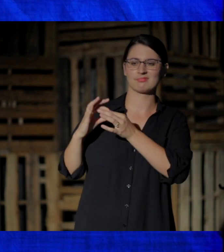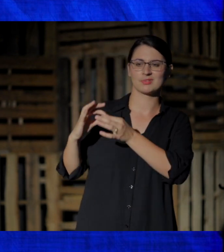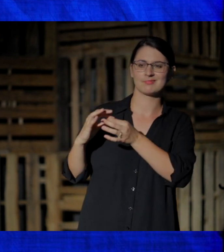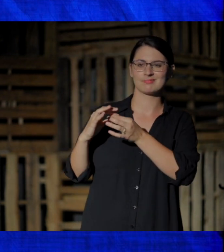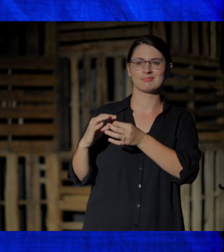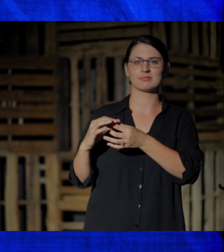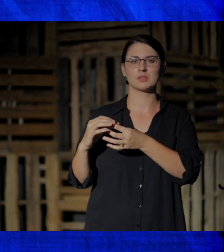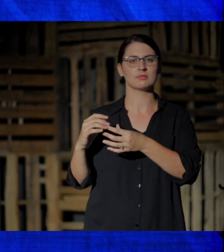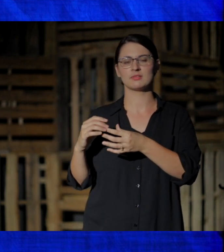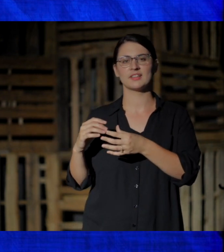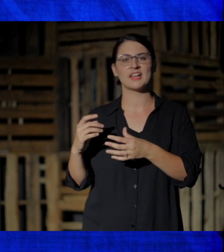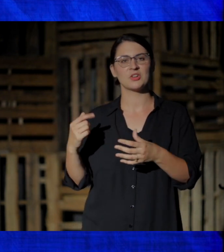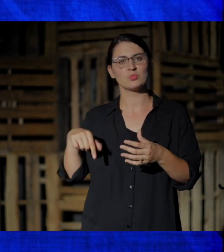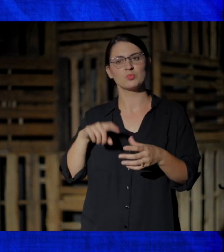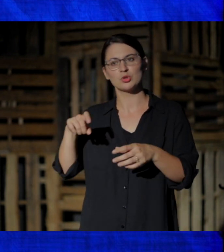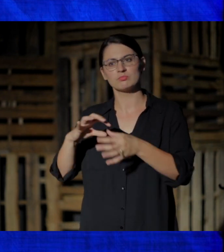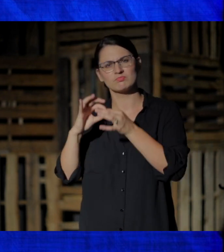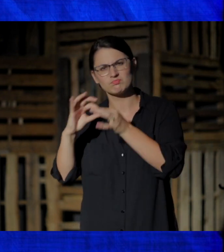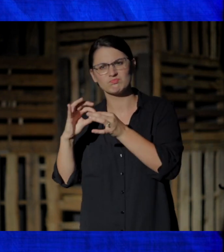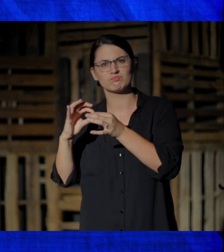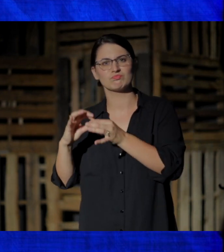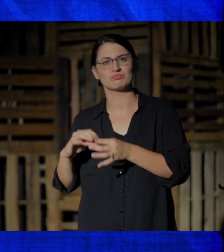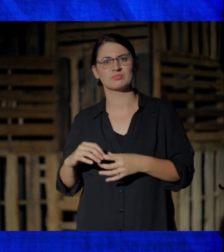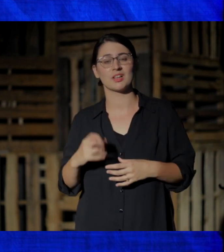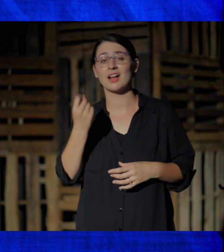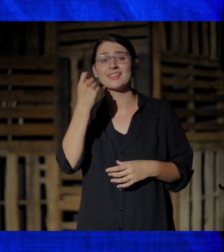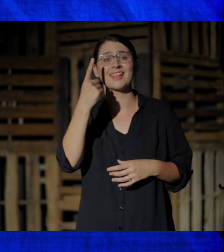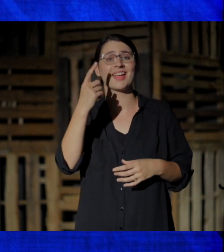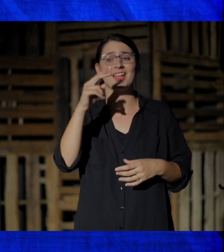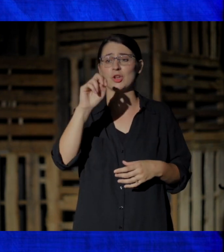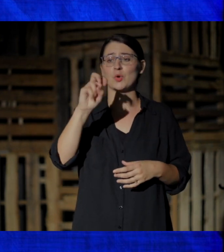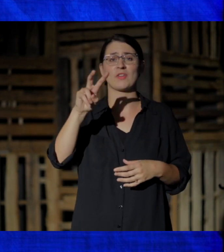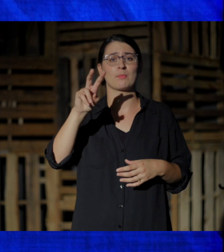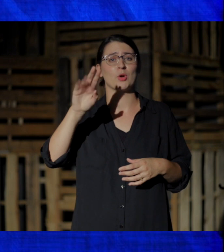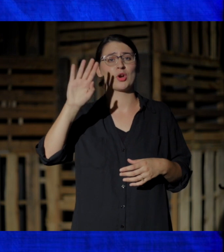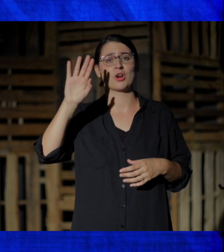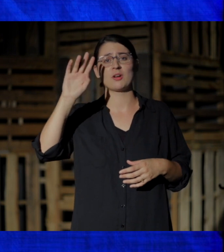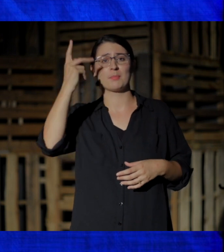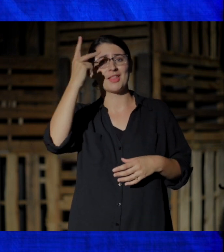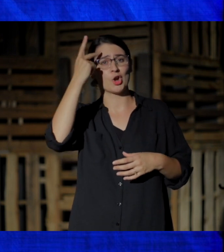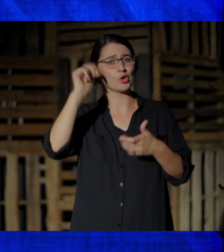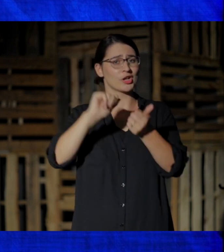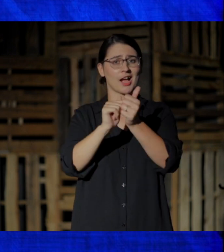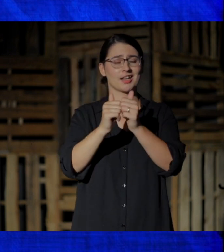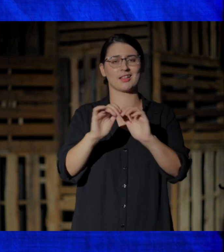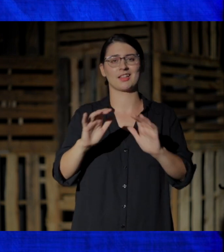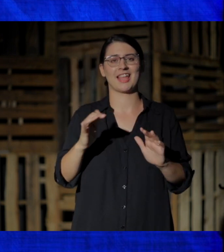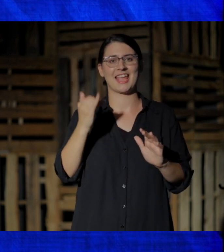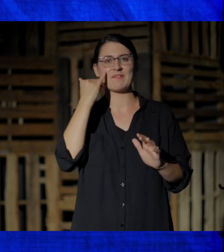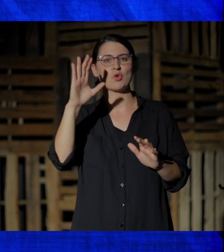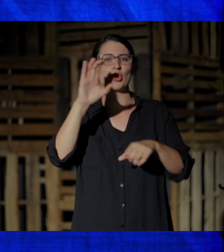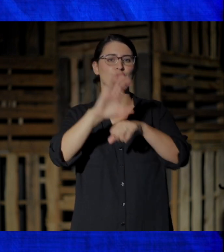November. If your church is marked by a donkey or an elephant, you got the wrong mark.